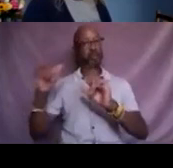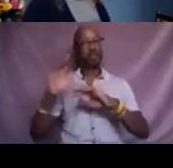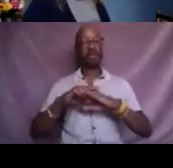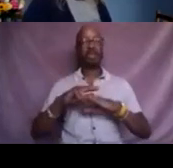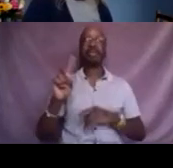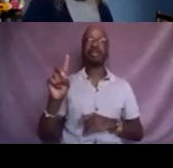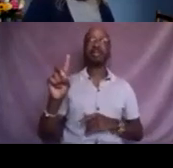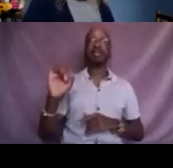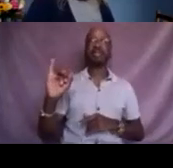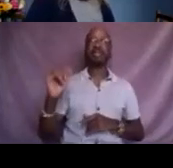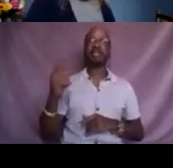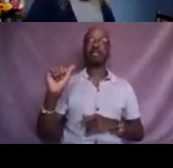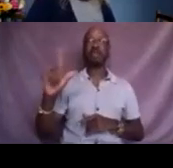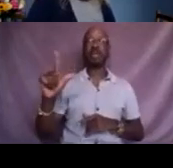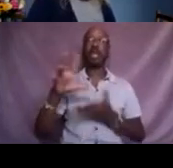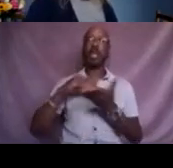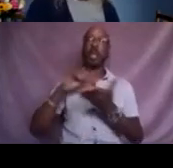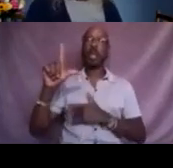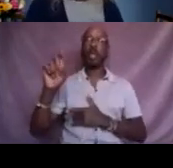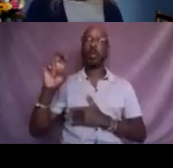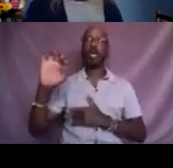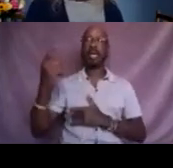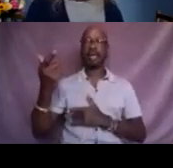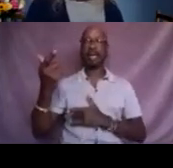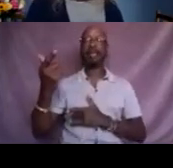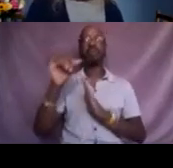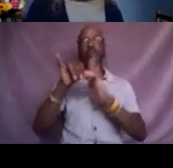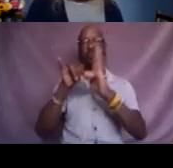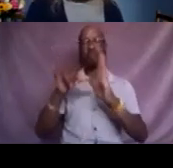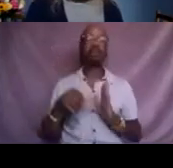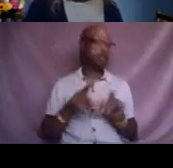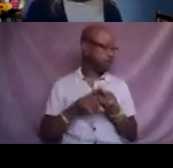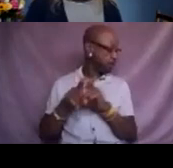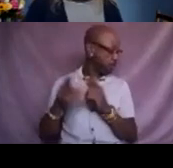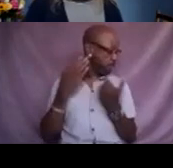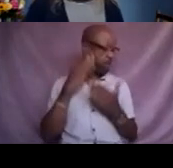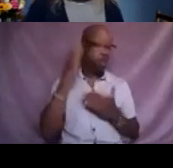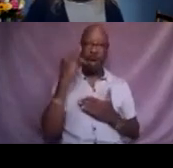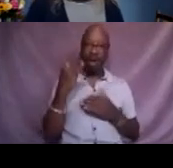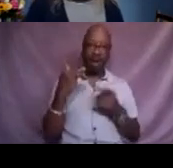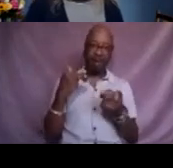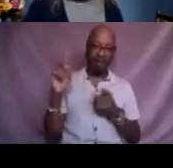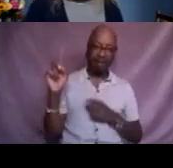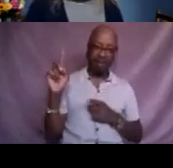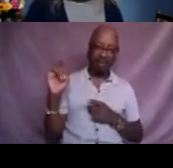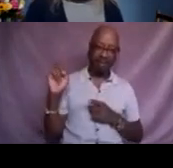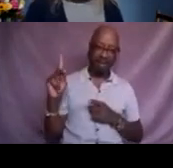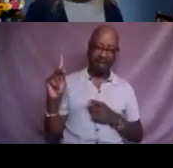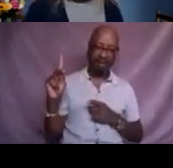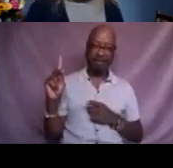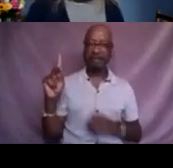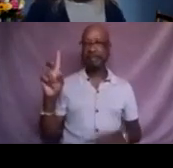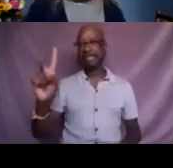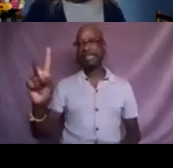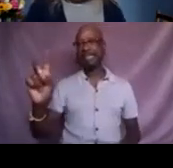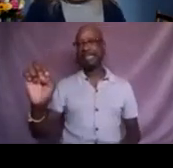playlists. The slide deck for right now is also linked here, although if you're, I don't know why I did that, because if you're in this deck, you're in the deck. That